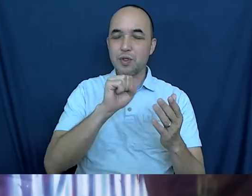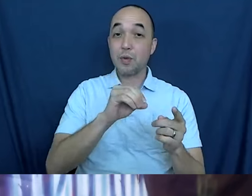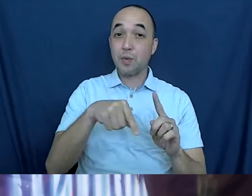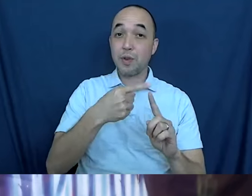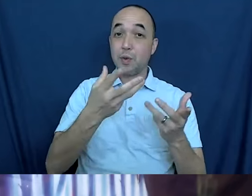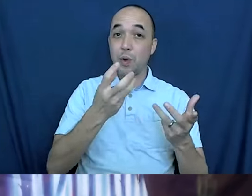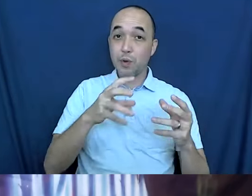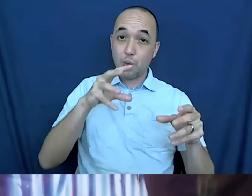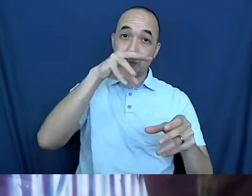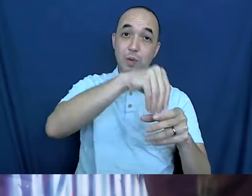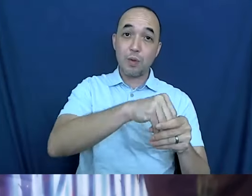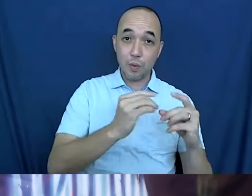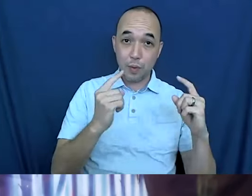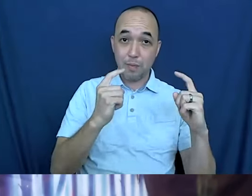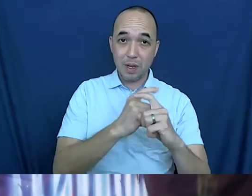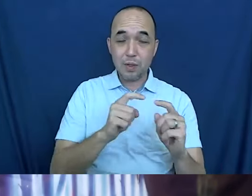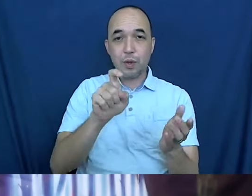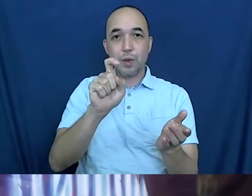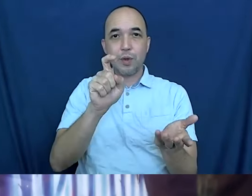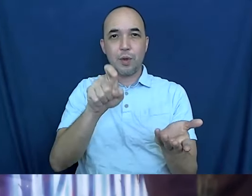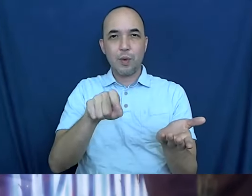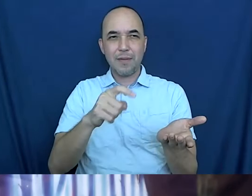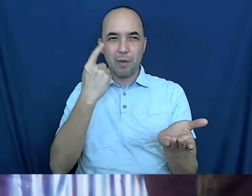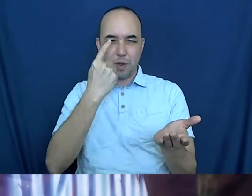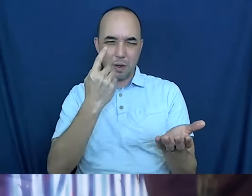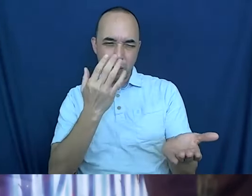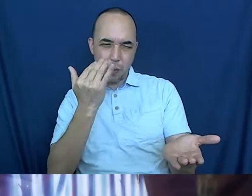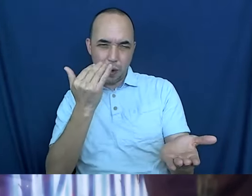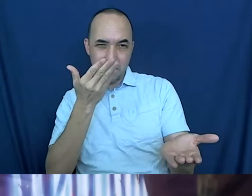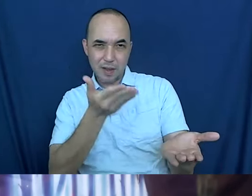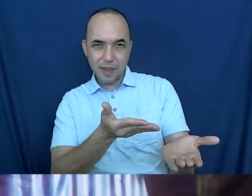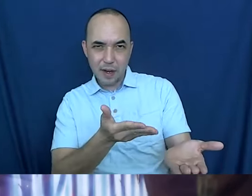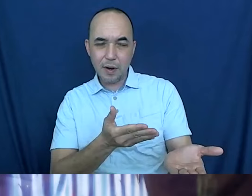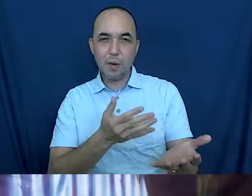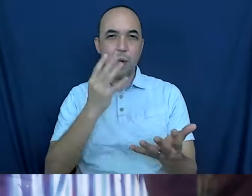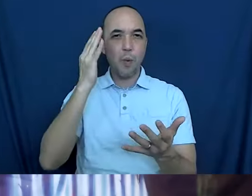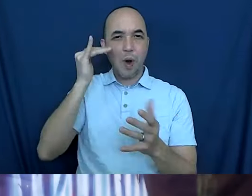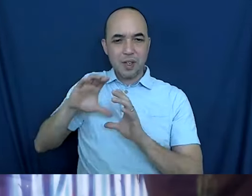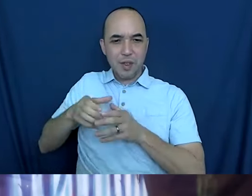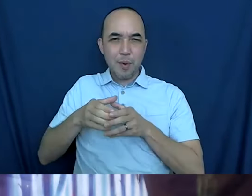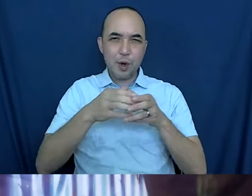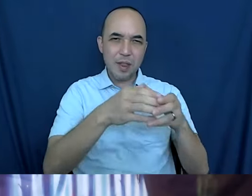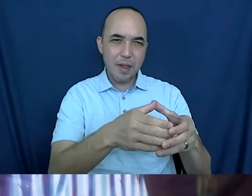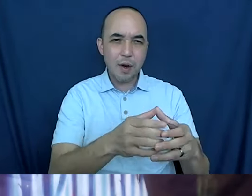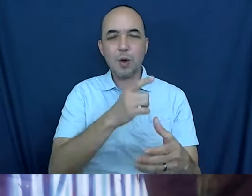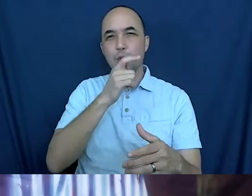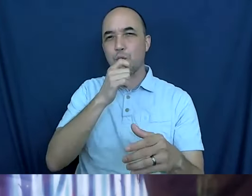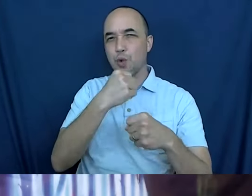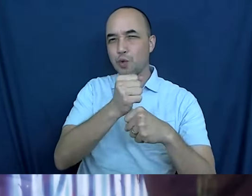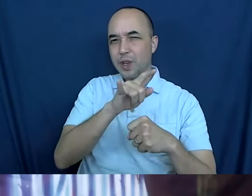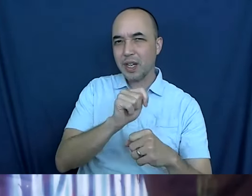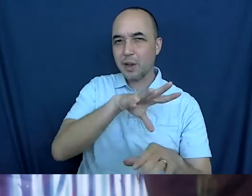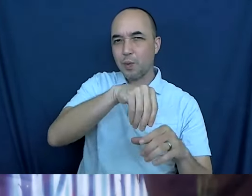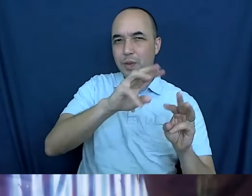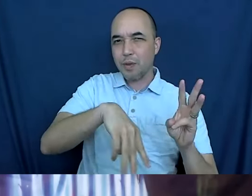them by thinking about, why would they be here? Who would use them? So things like codes,